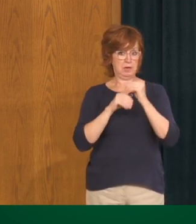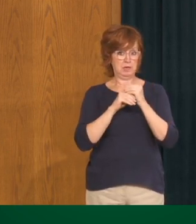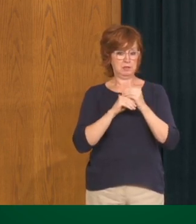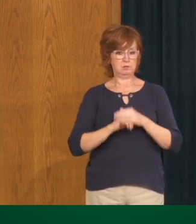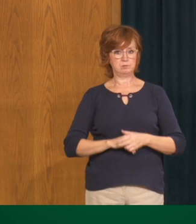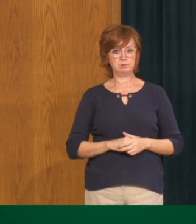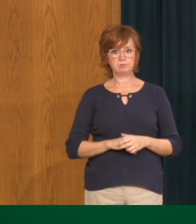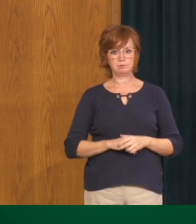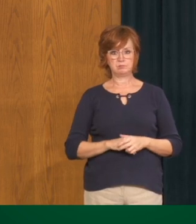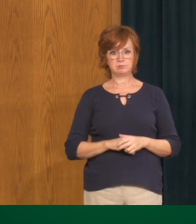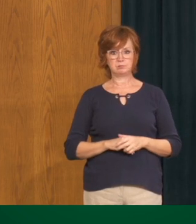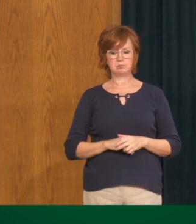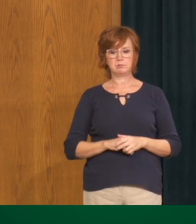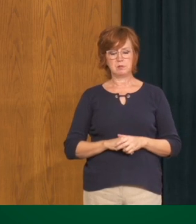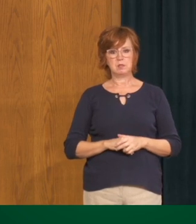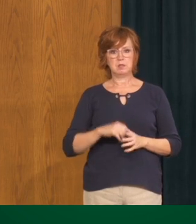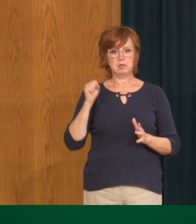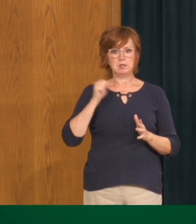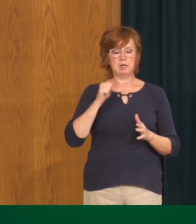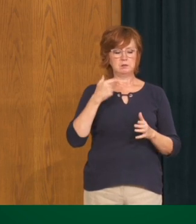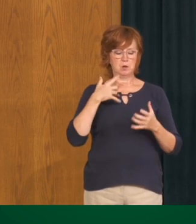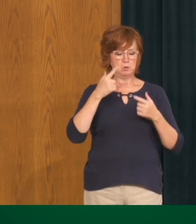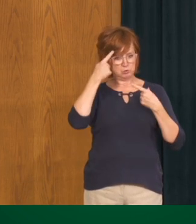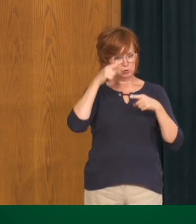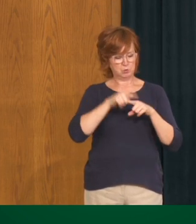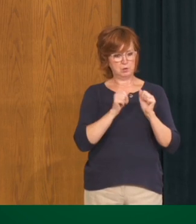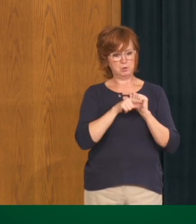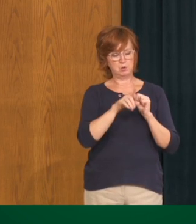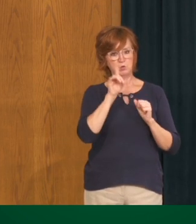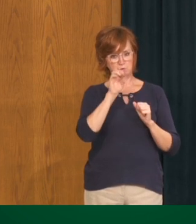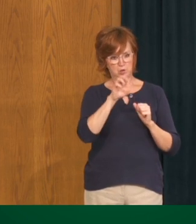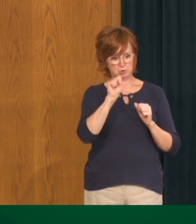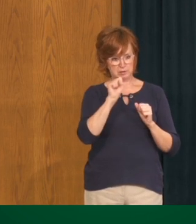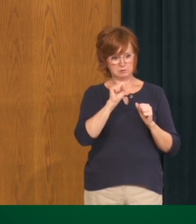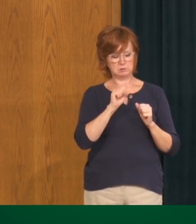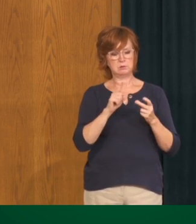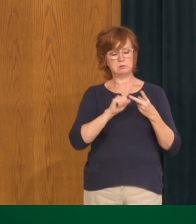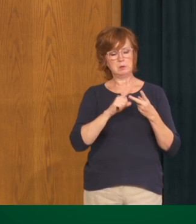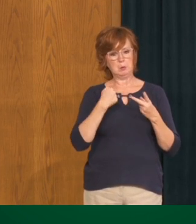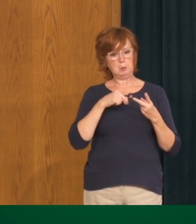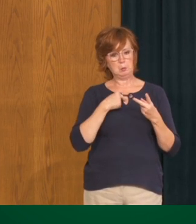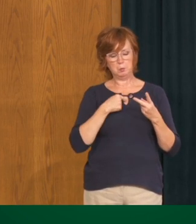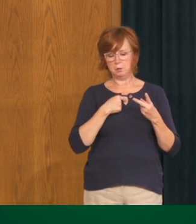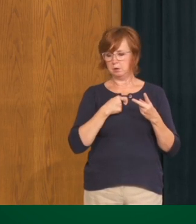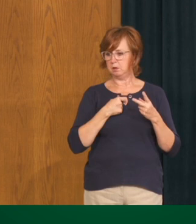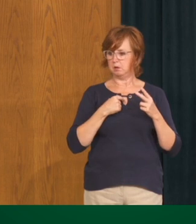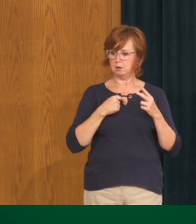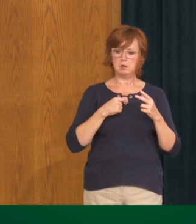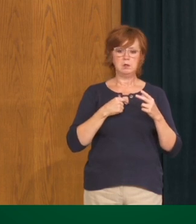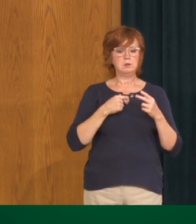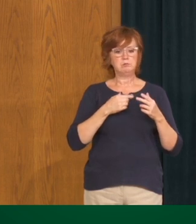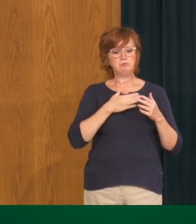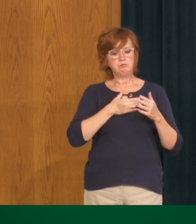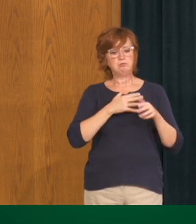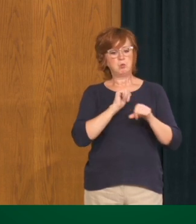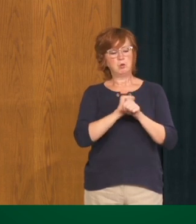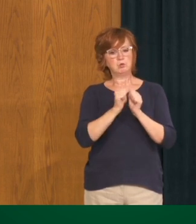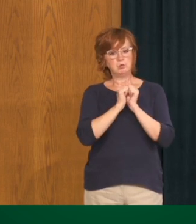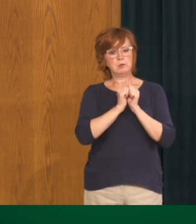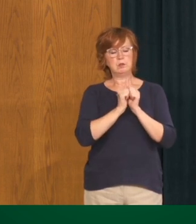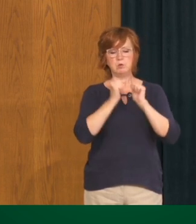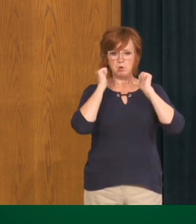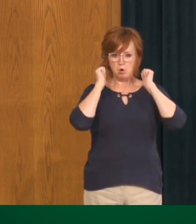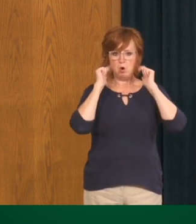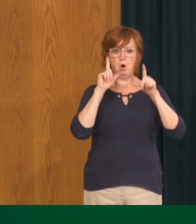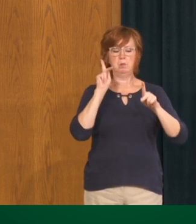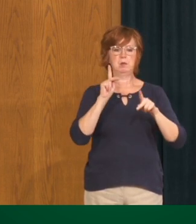comments. No, just to agree with your comments, Dr. Shahab, and agree that, we continue to work with all communities across the province